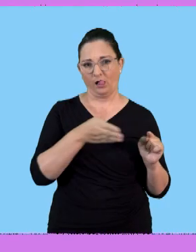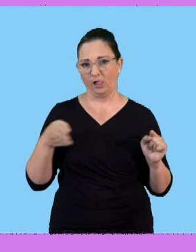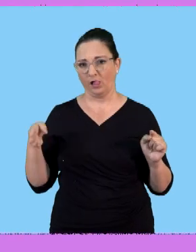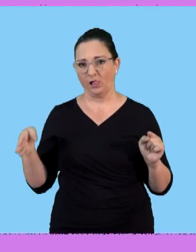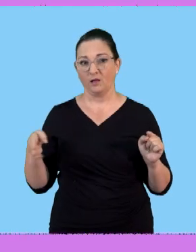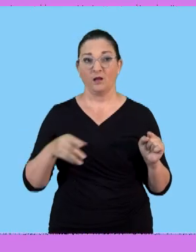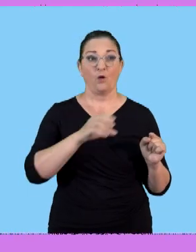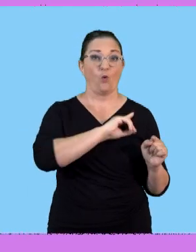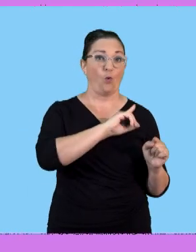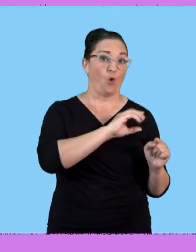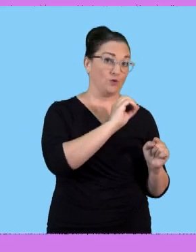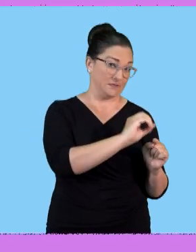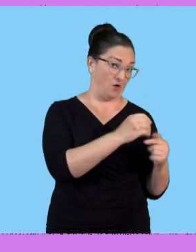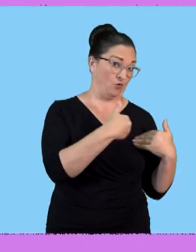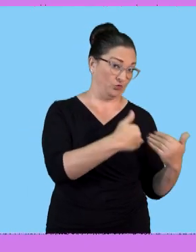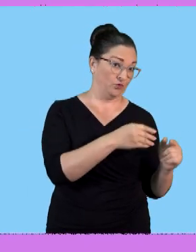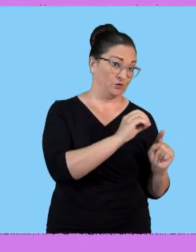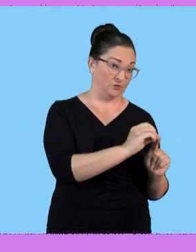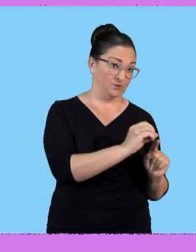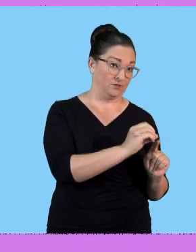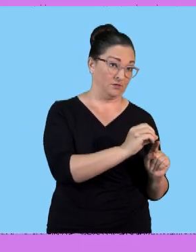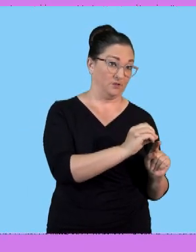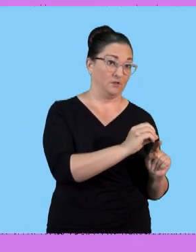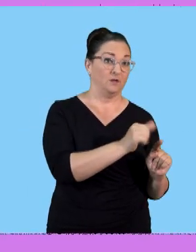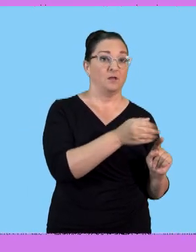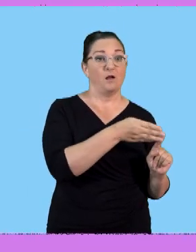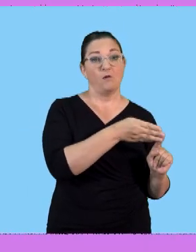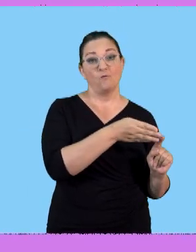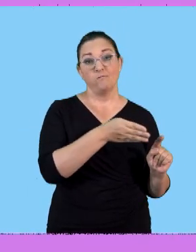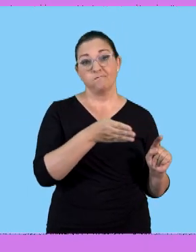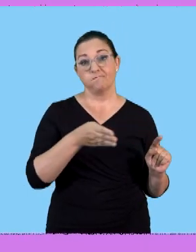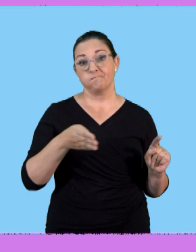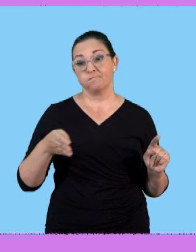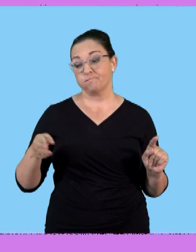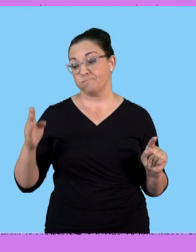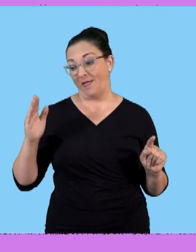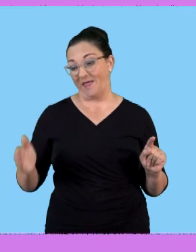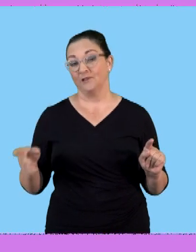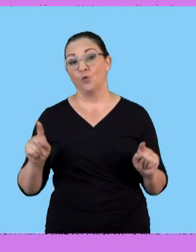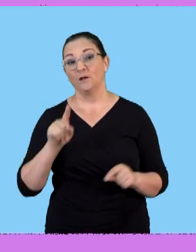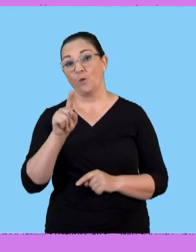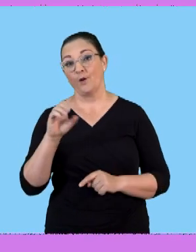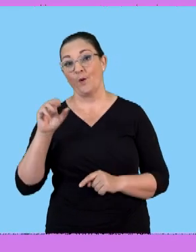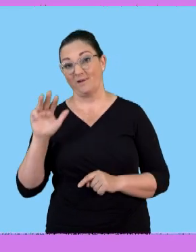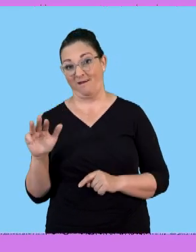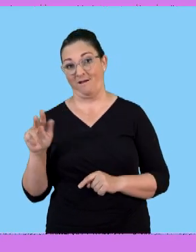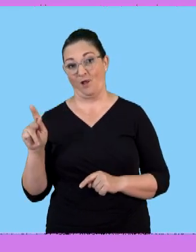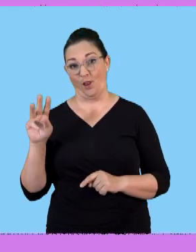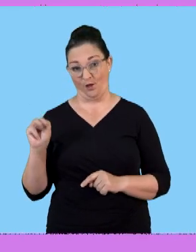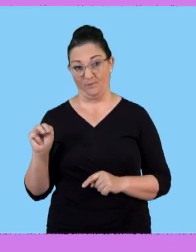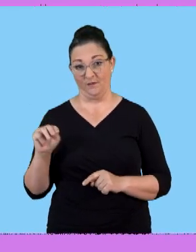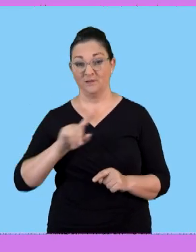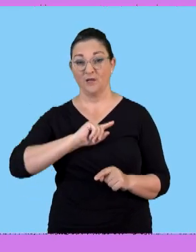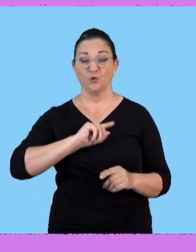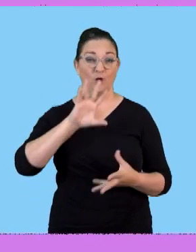here, so I started at 0 kilometers per hour, or 0 kilometers, so the end will then be 109 kilometers. So